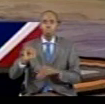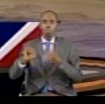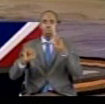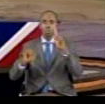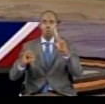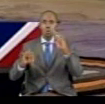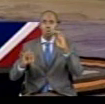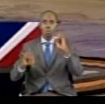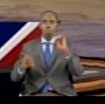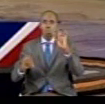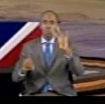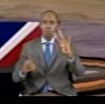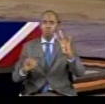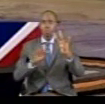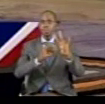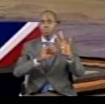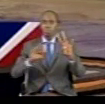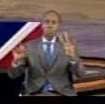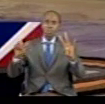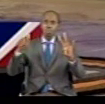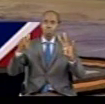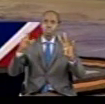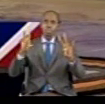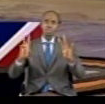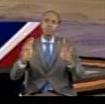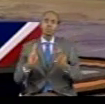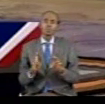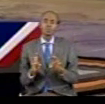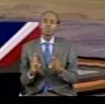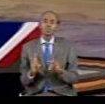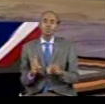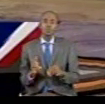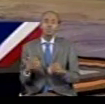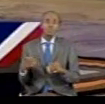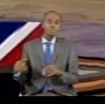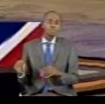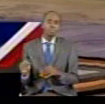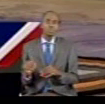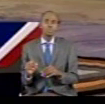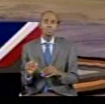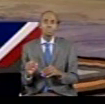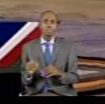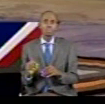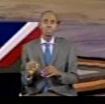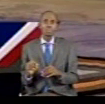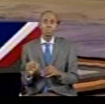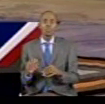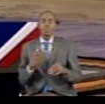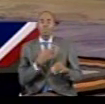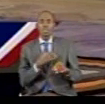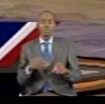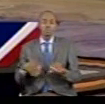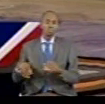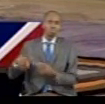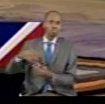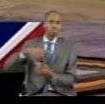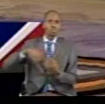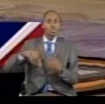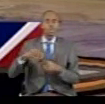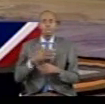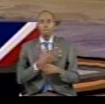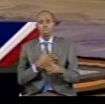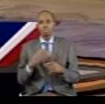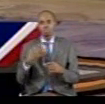verse 27. They reel to and fro and stagger like a drunken